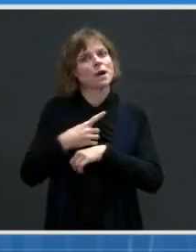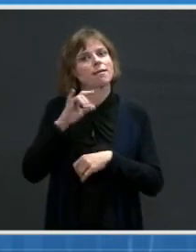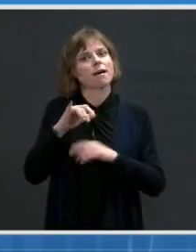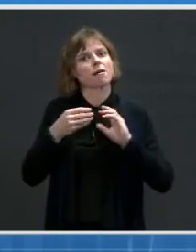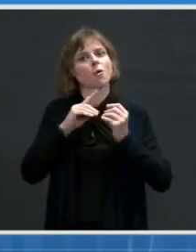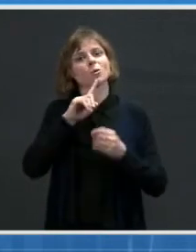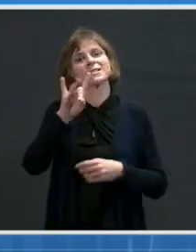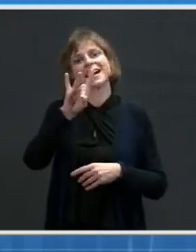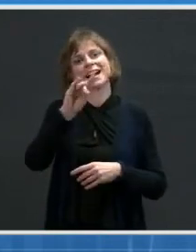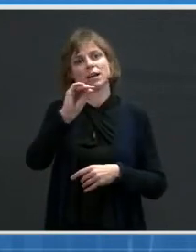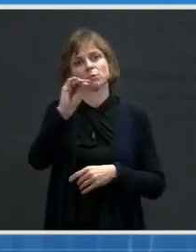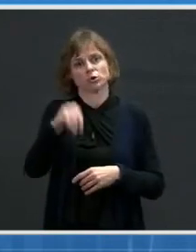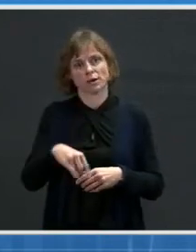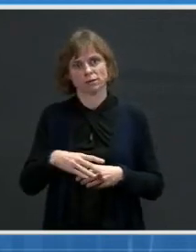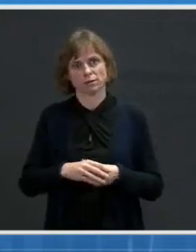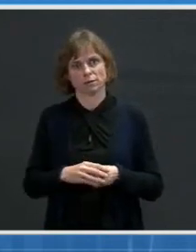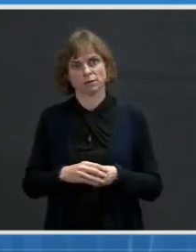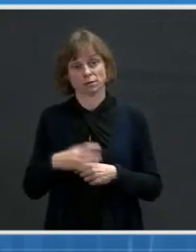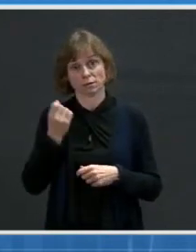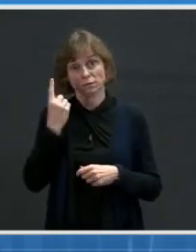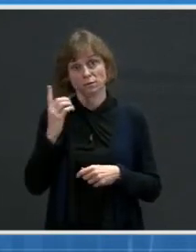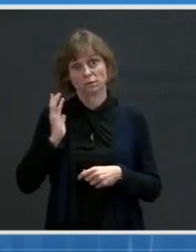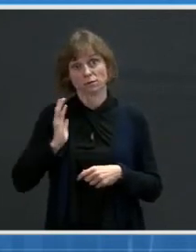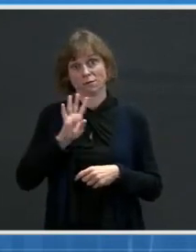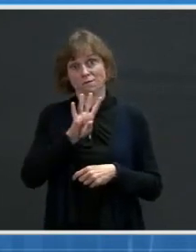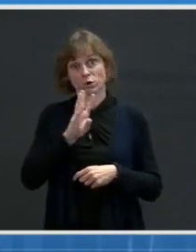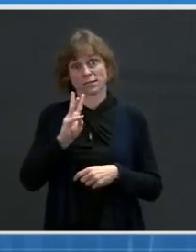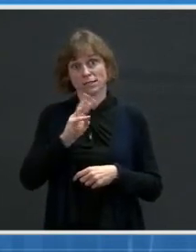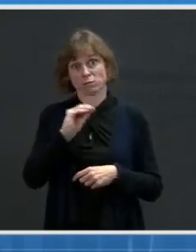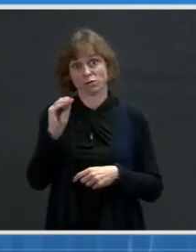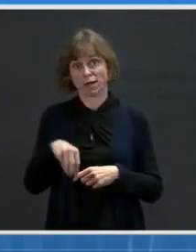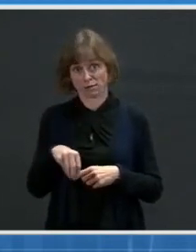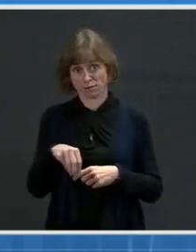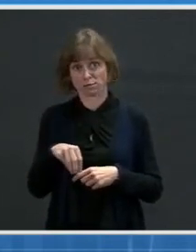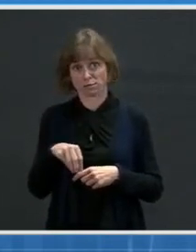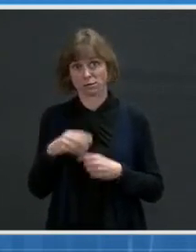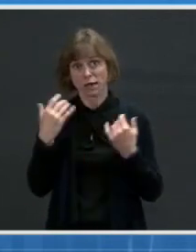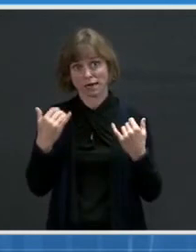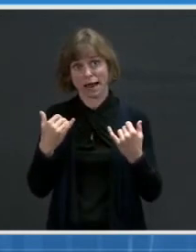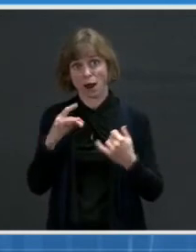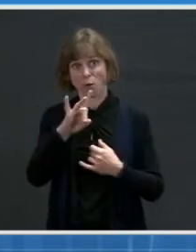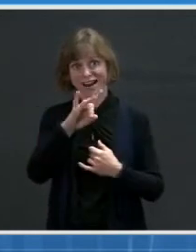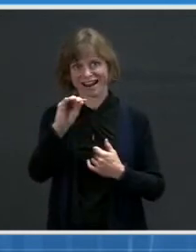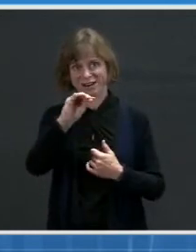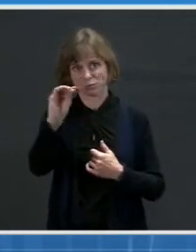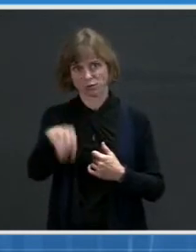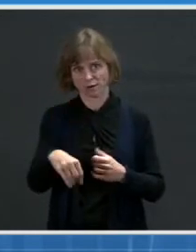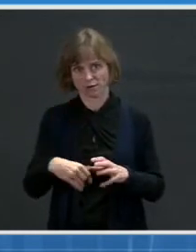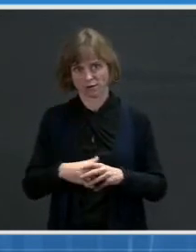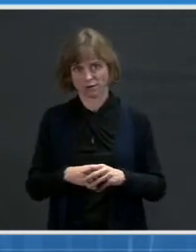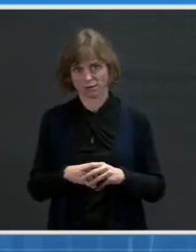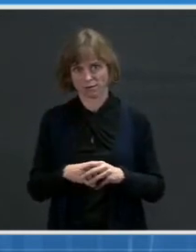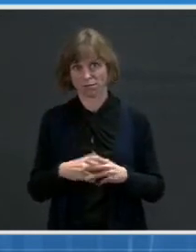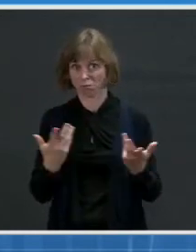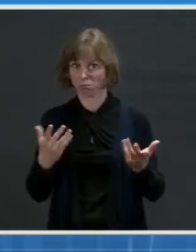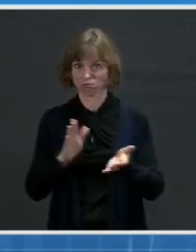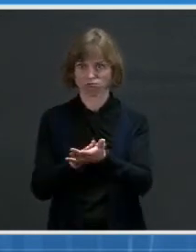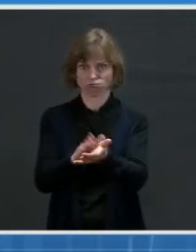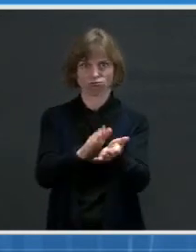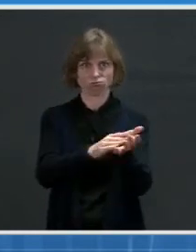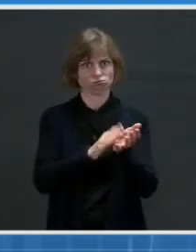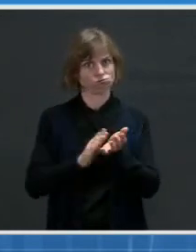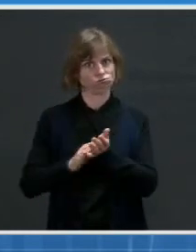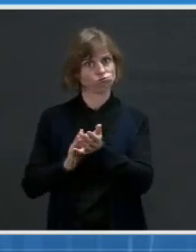80%. So we were at 46%, and now we're at 80%. And we applaud the states